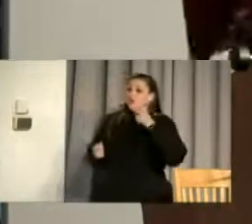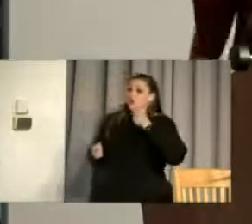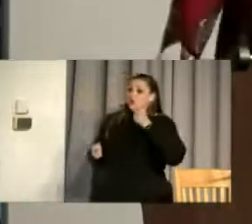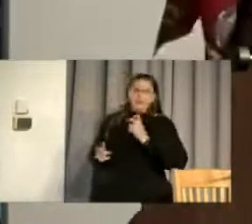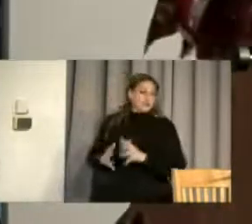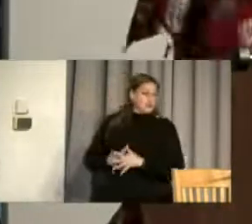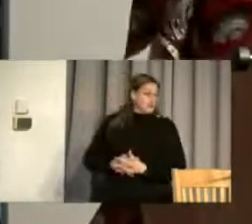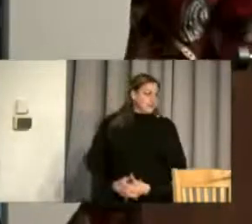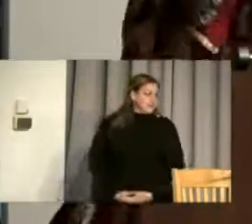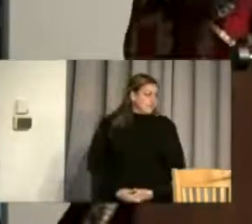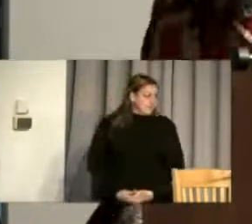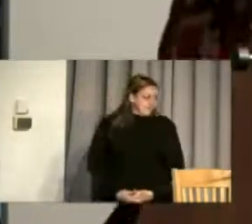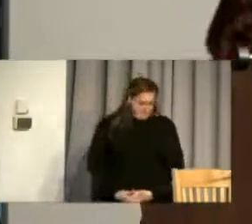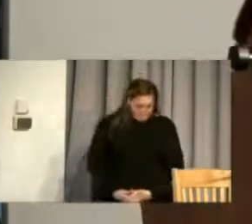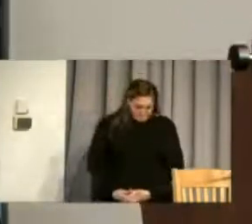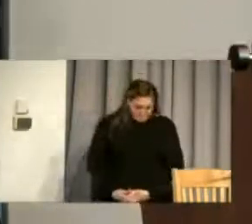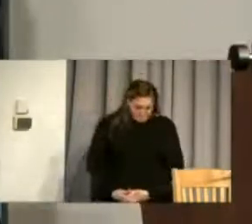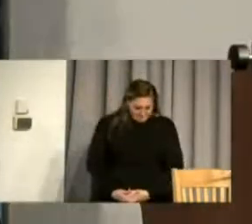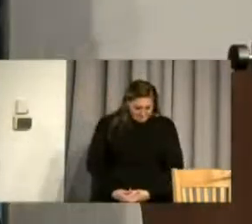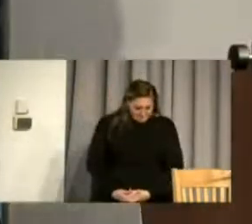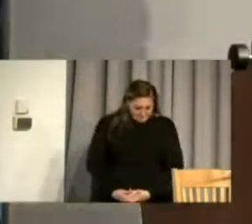okay?